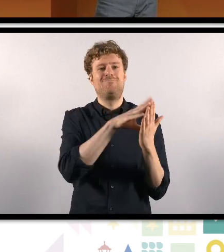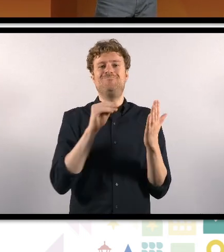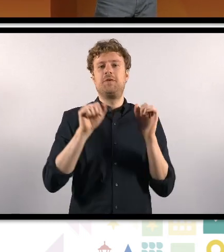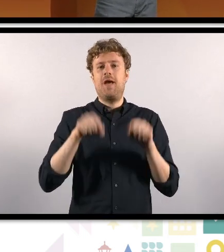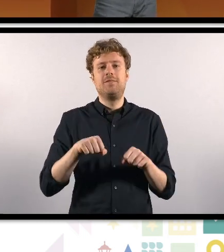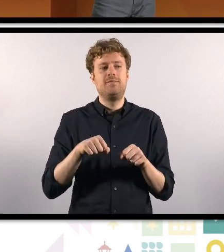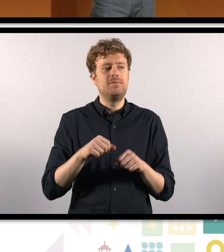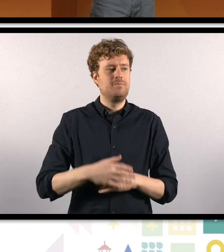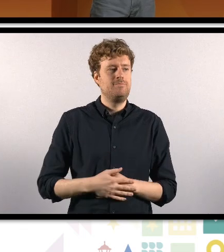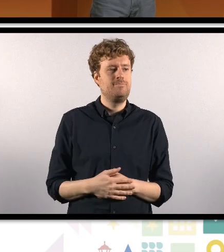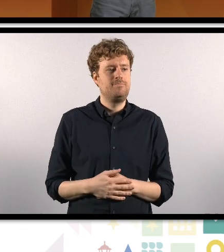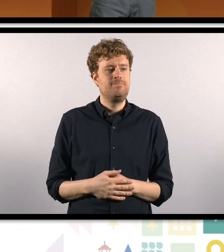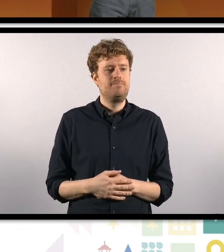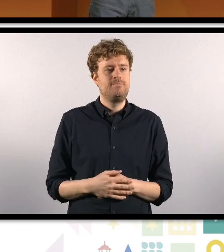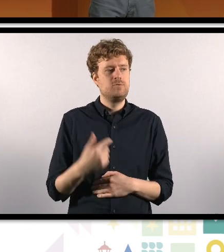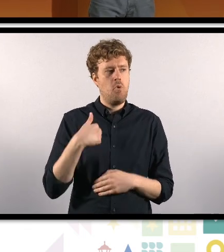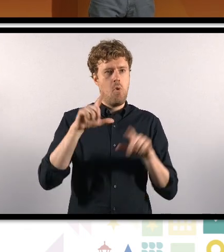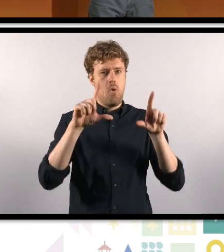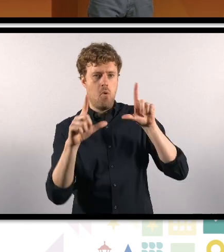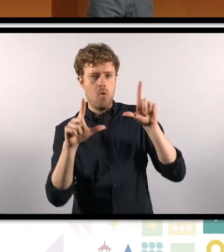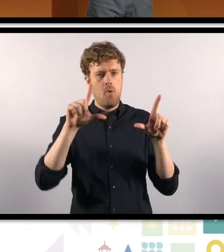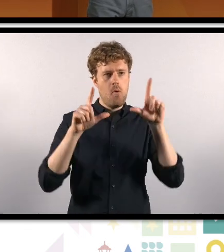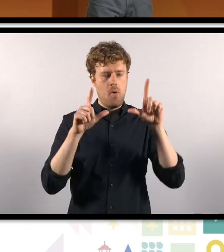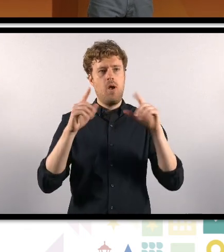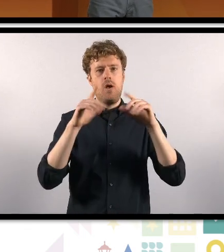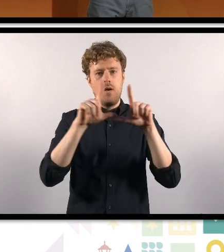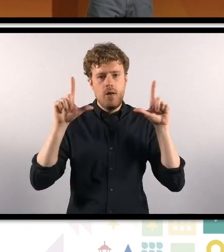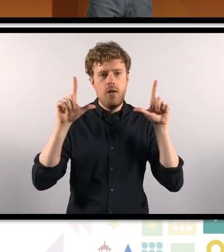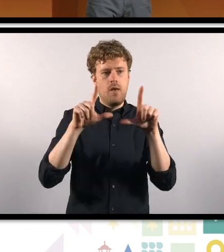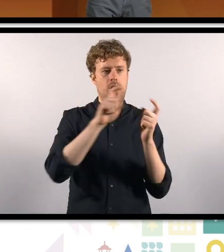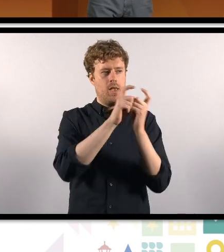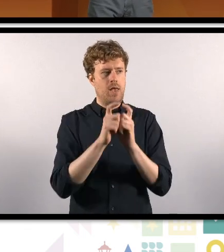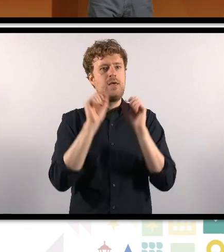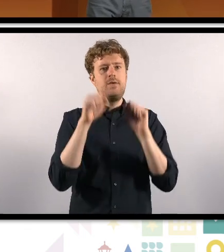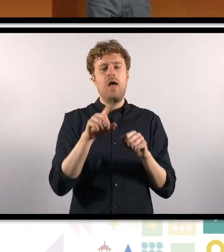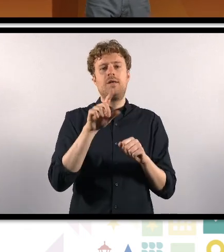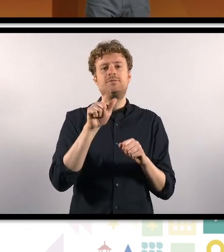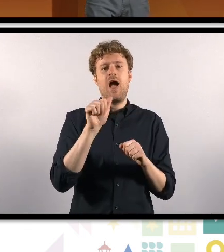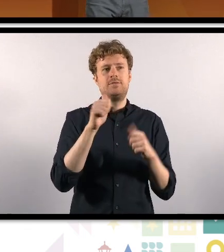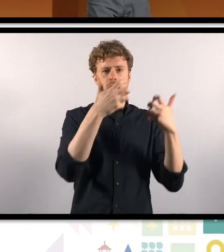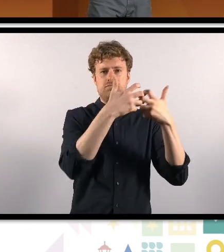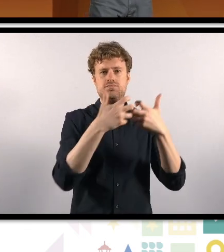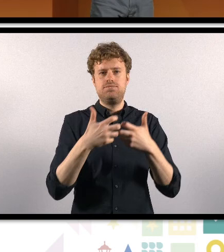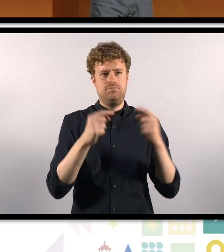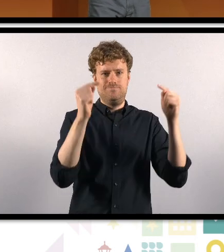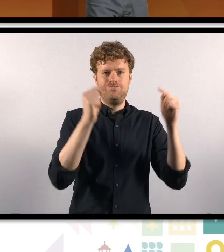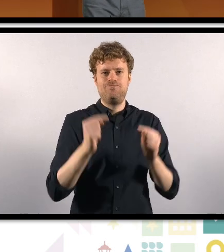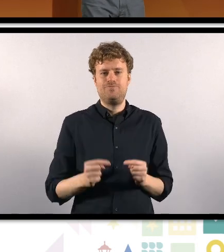1. And with that, in machine learning, the concepts with the zeros and ones,